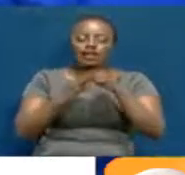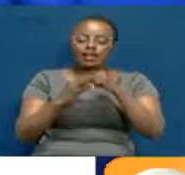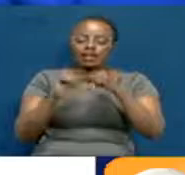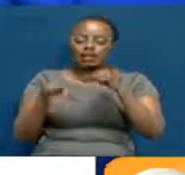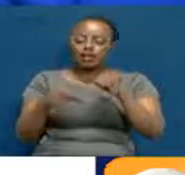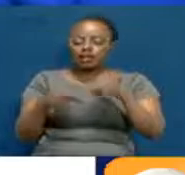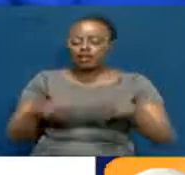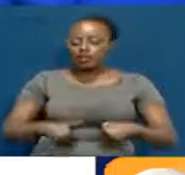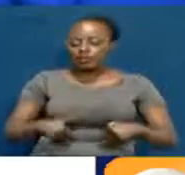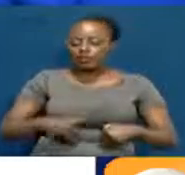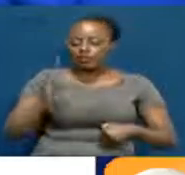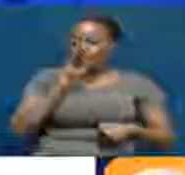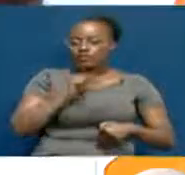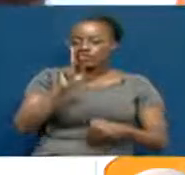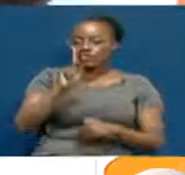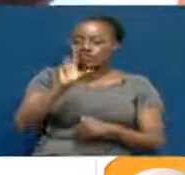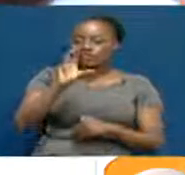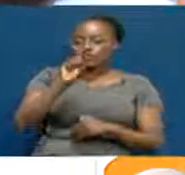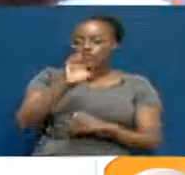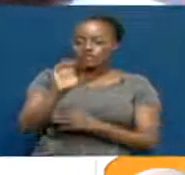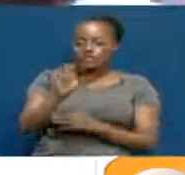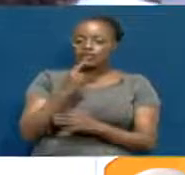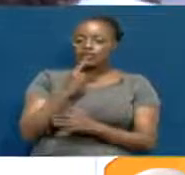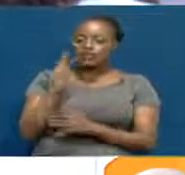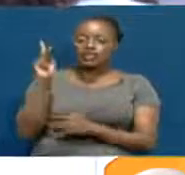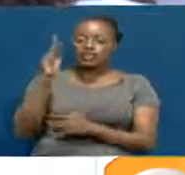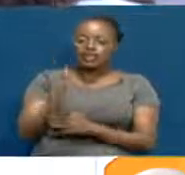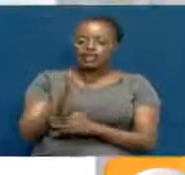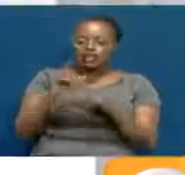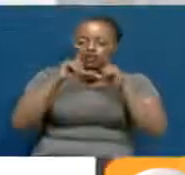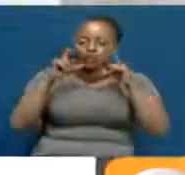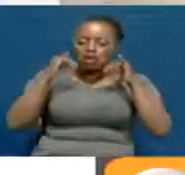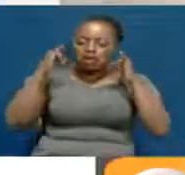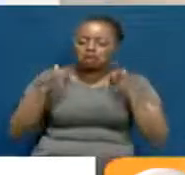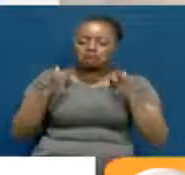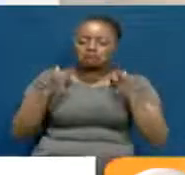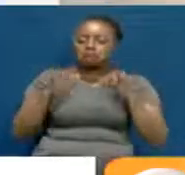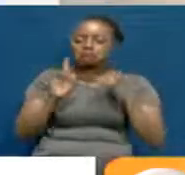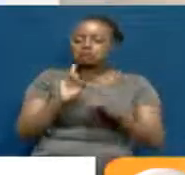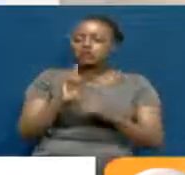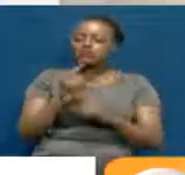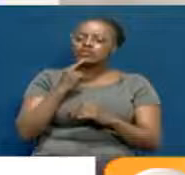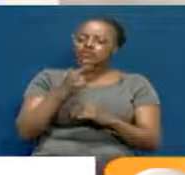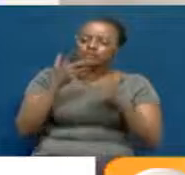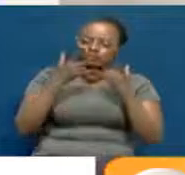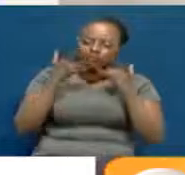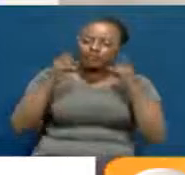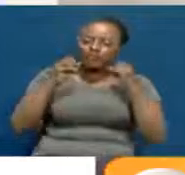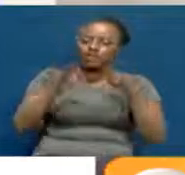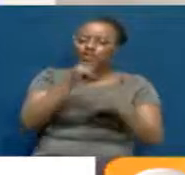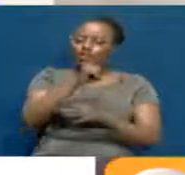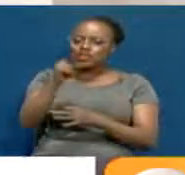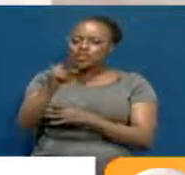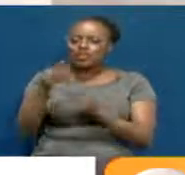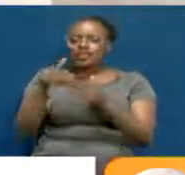young people who completed KCSE. We did not tell Kenyans to pull off the mask. We asked Kenyans to take off the mask if you are out